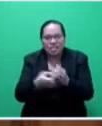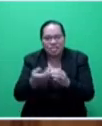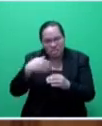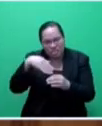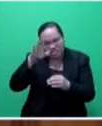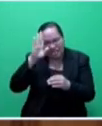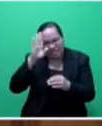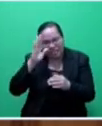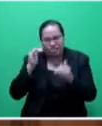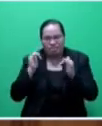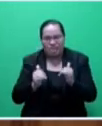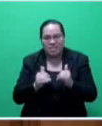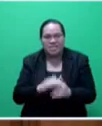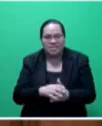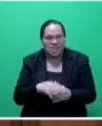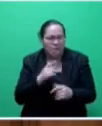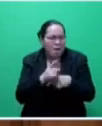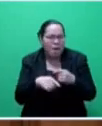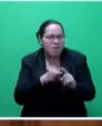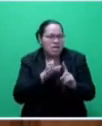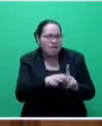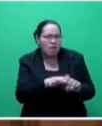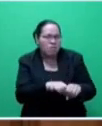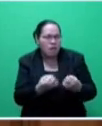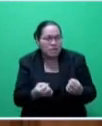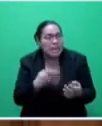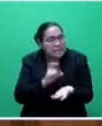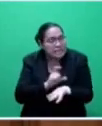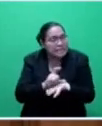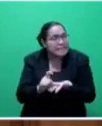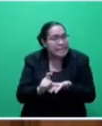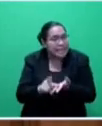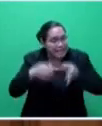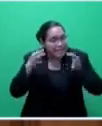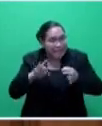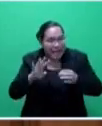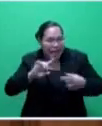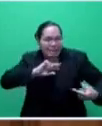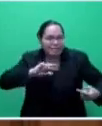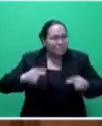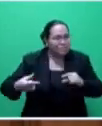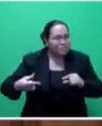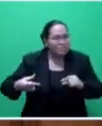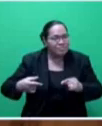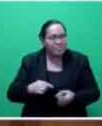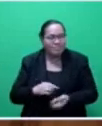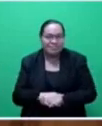another judge and about curfew breakers. It is clear that these decisions are controversial. I